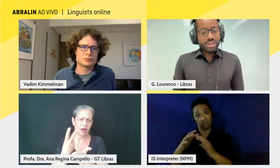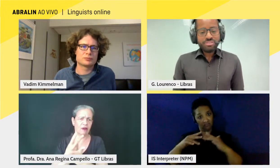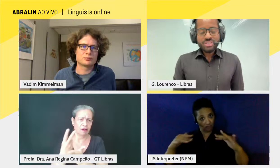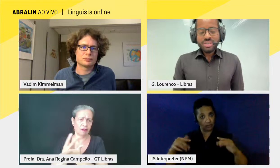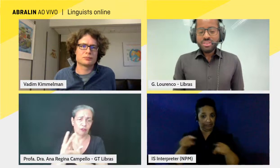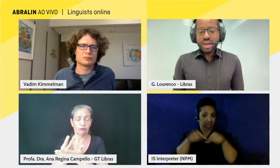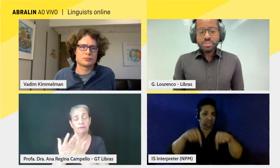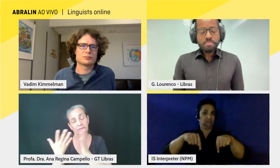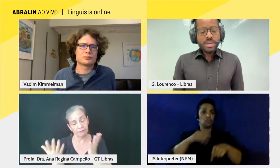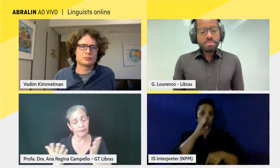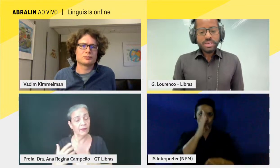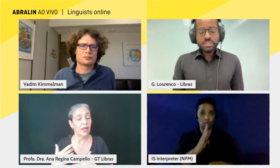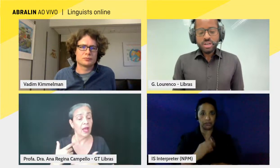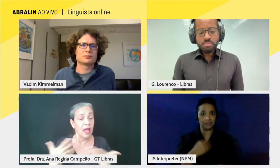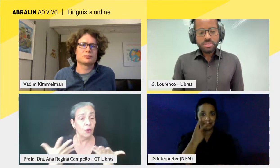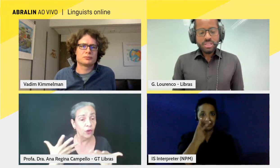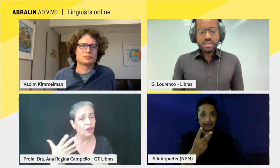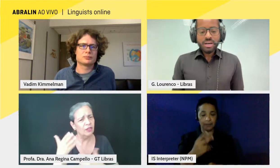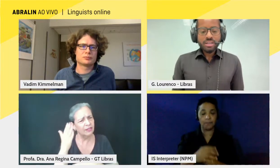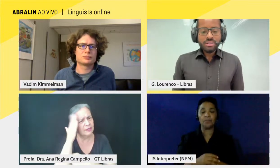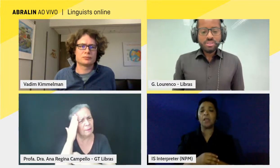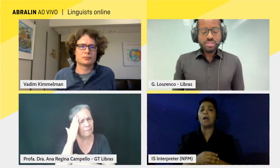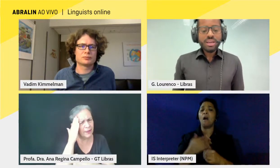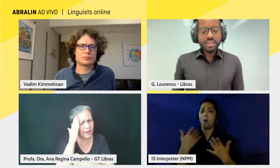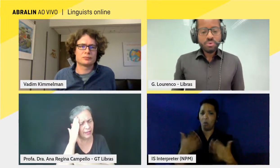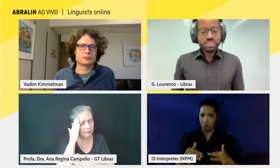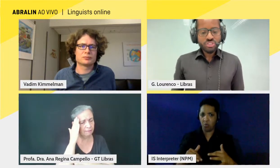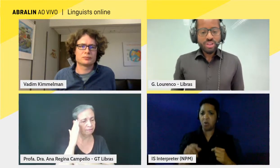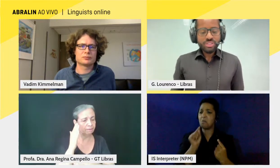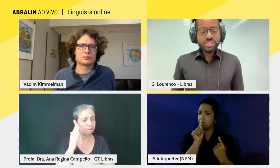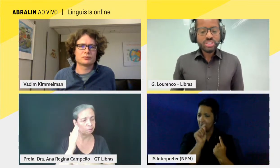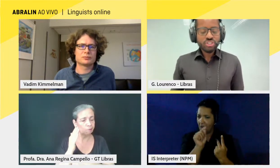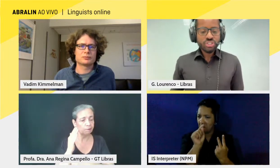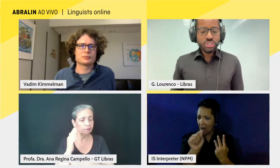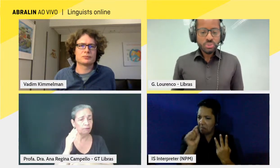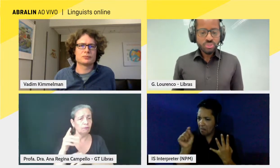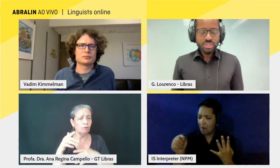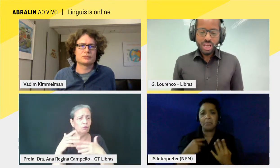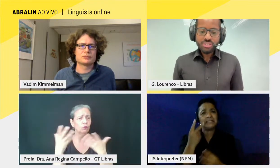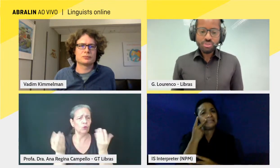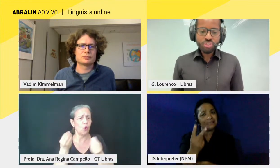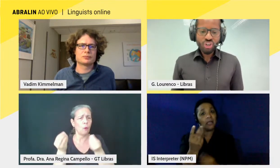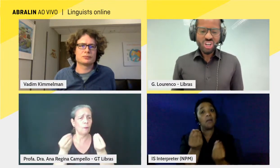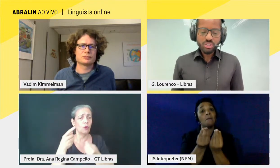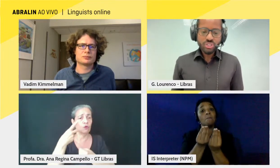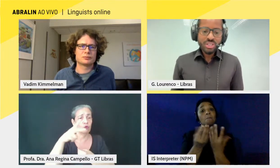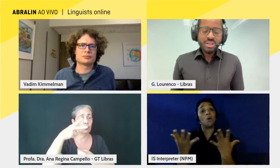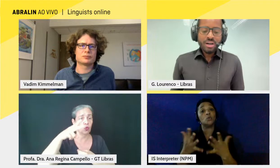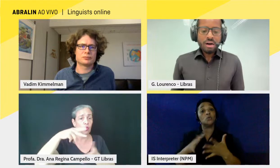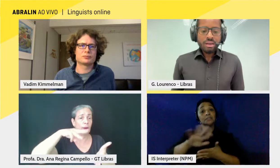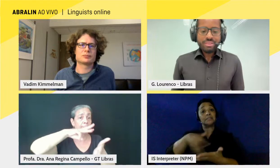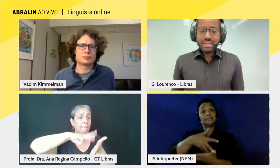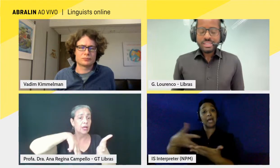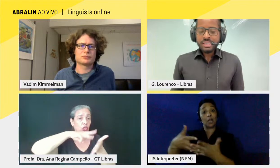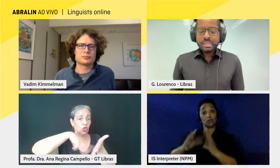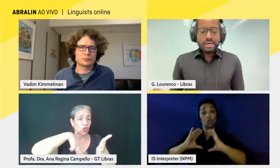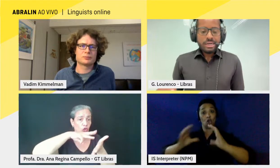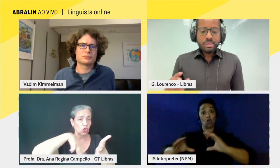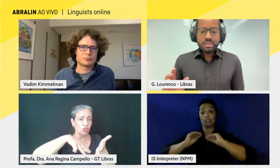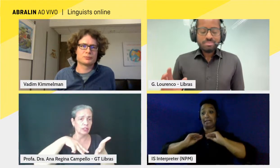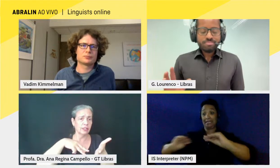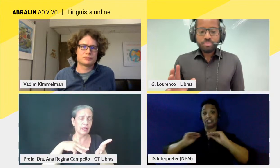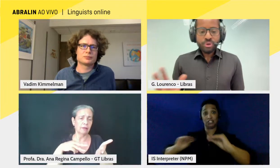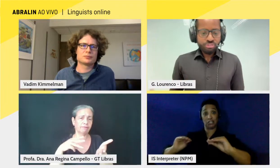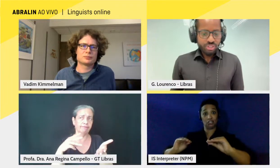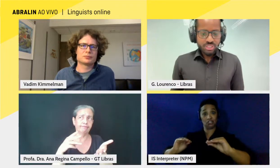And I've seen that many, many times that the sign language that these teachers use in classrooms are not that